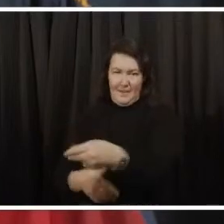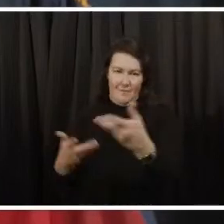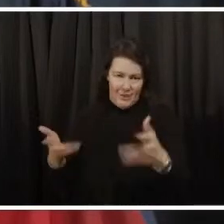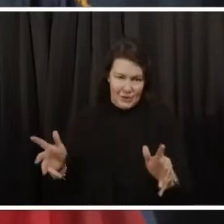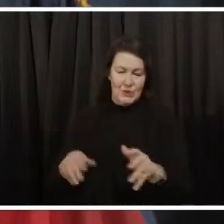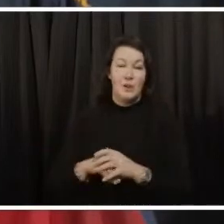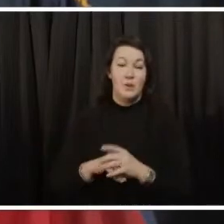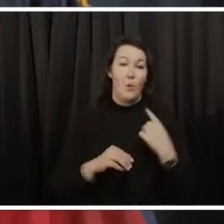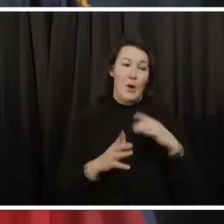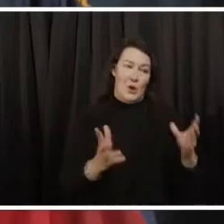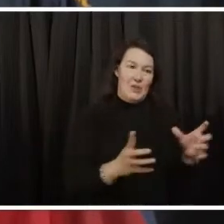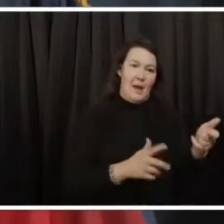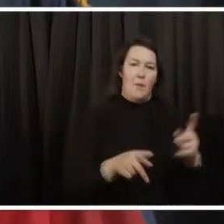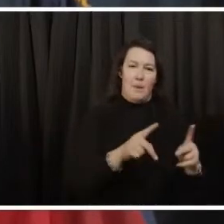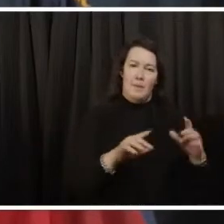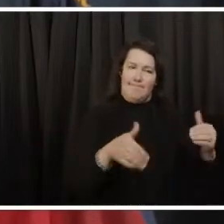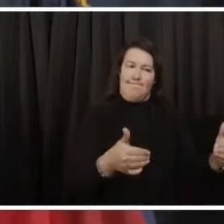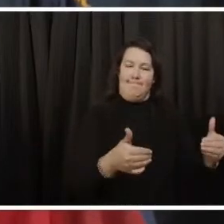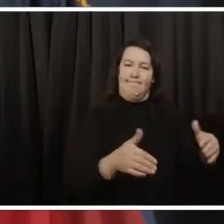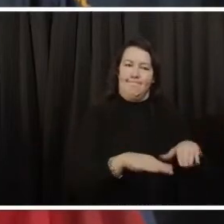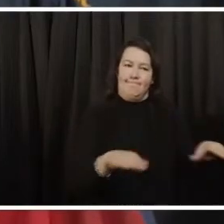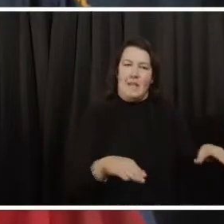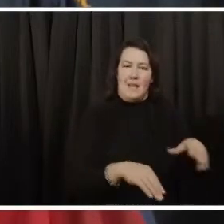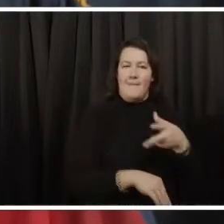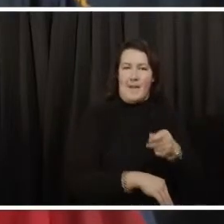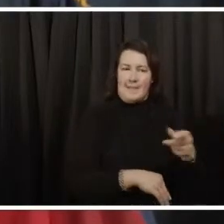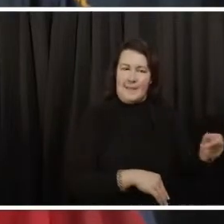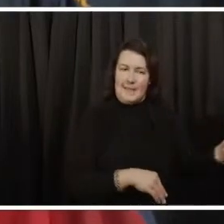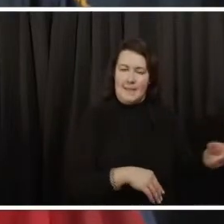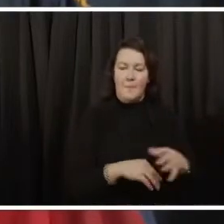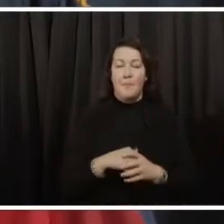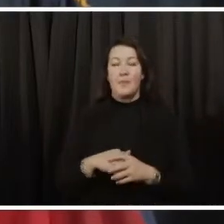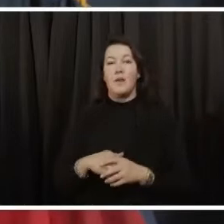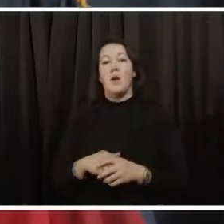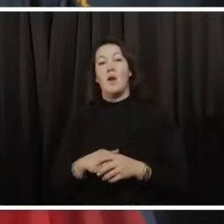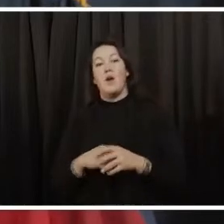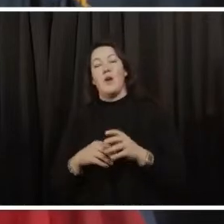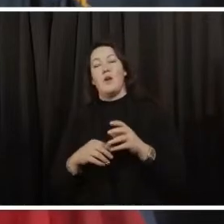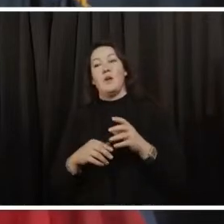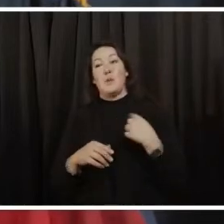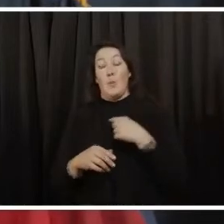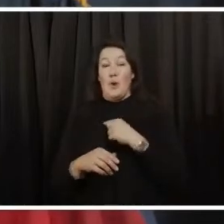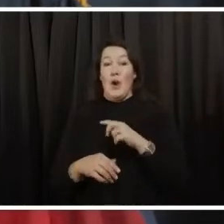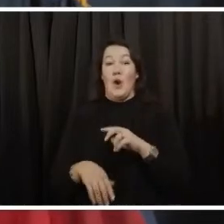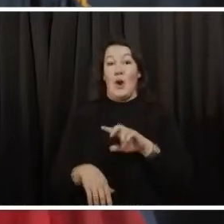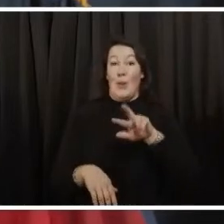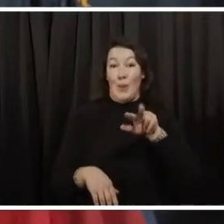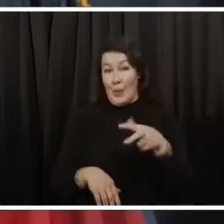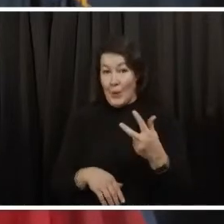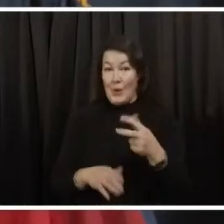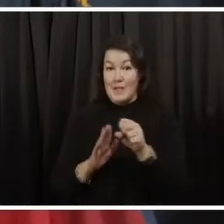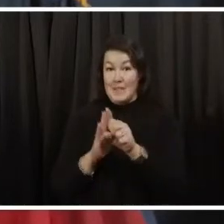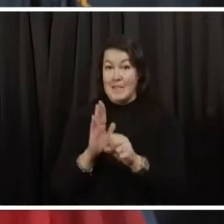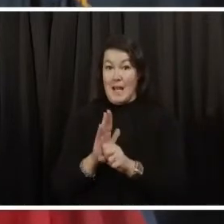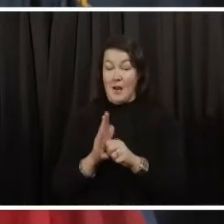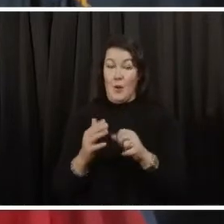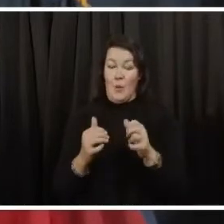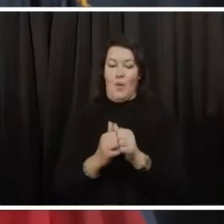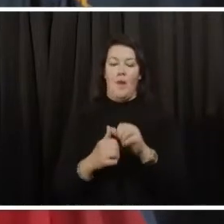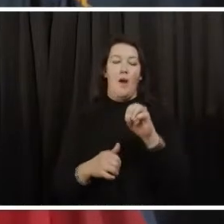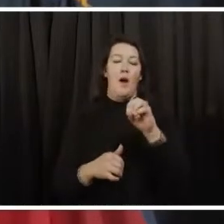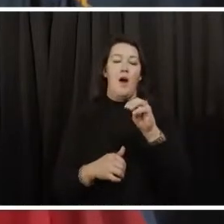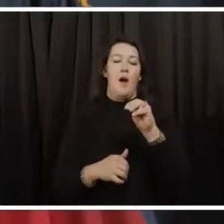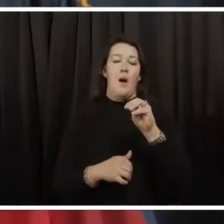week, we identified our first 2 cases of the Omicron variant in Colorado, making us the 3rd state to detect that variant in our state. I want to thank